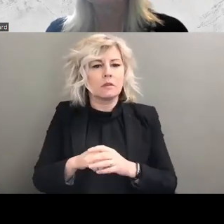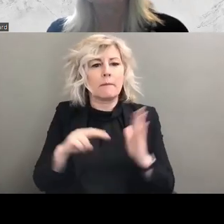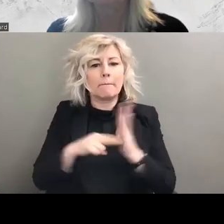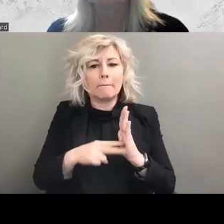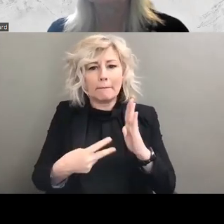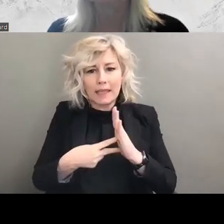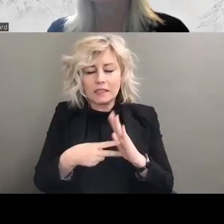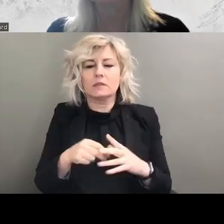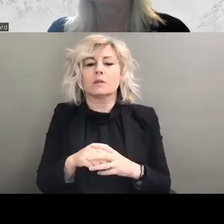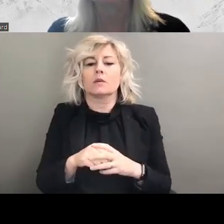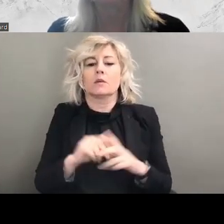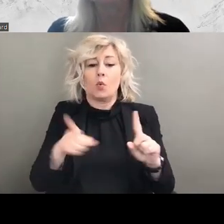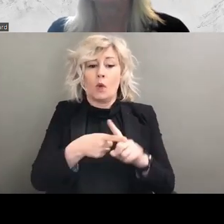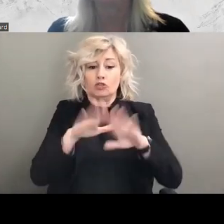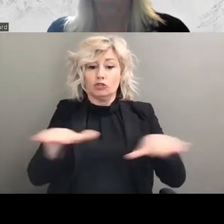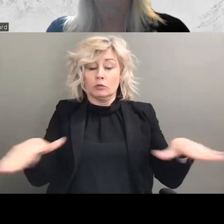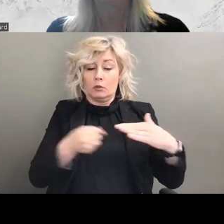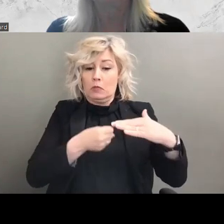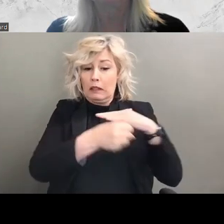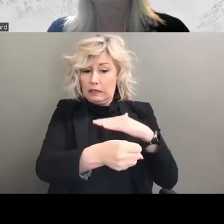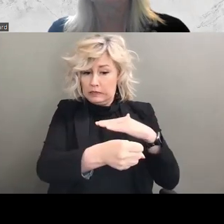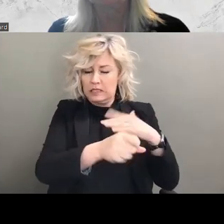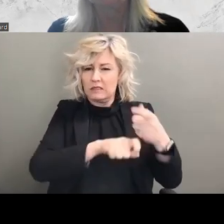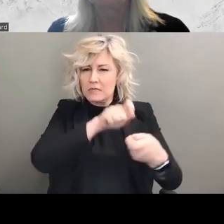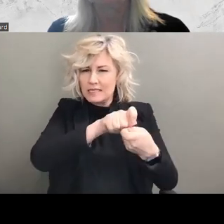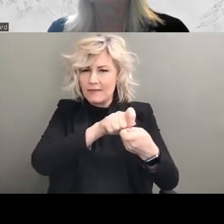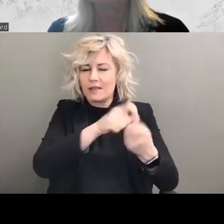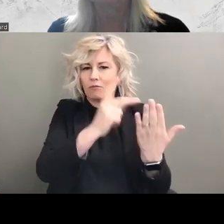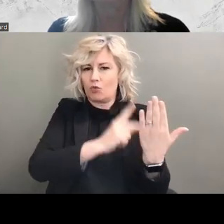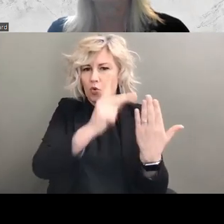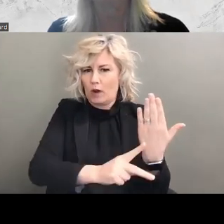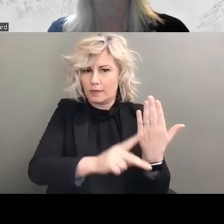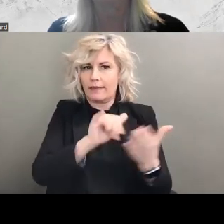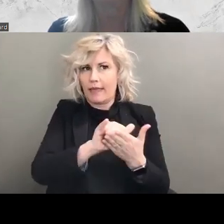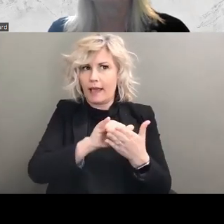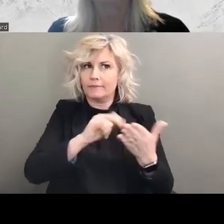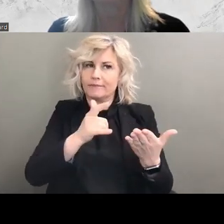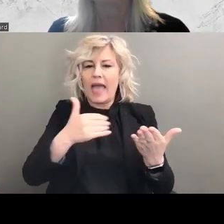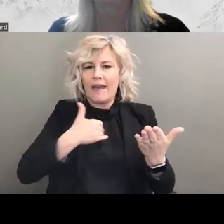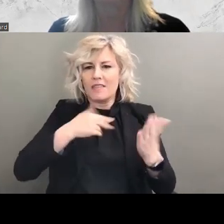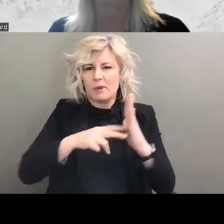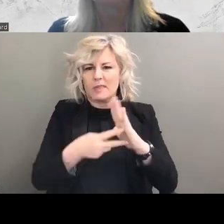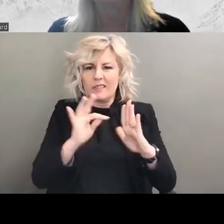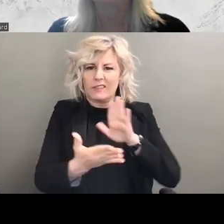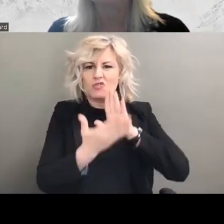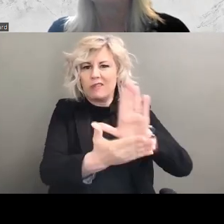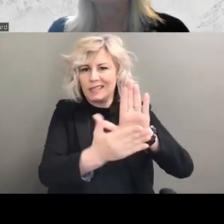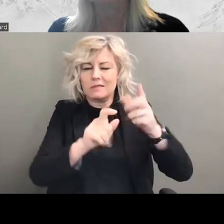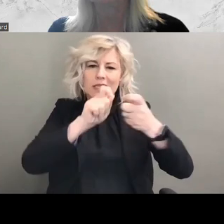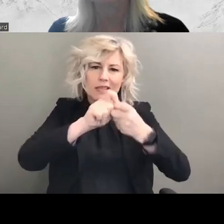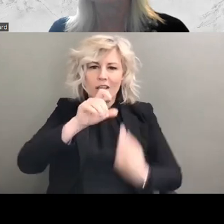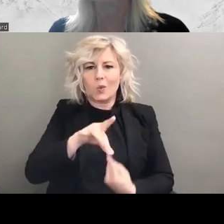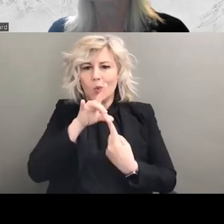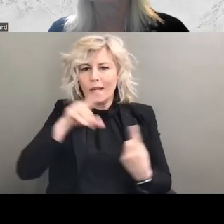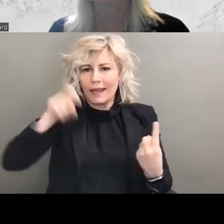to is that when children are placed in specific programs that are intended to address particular unique